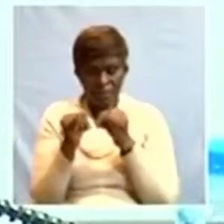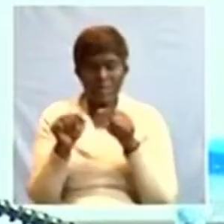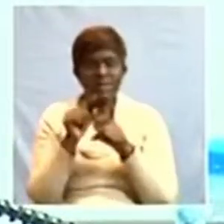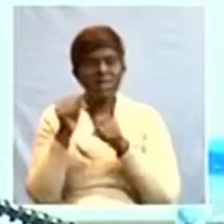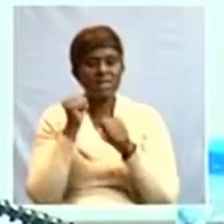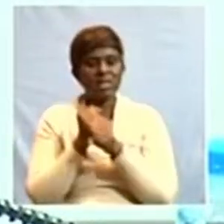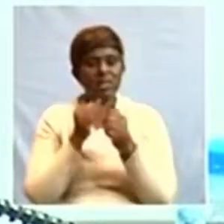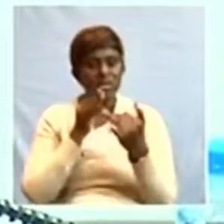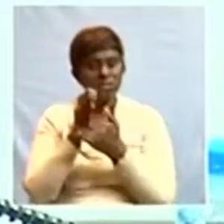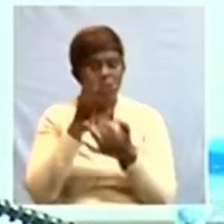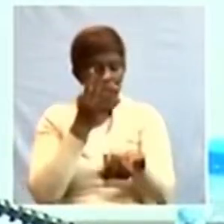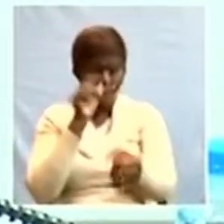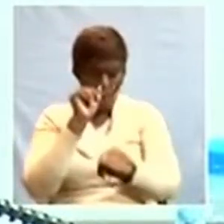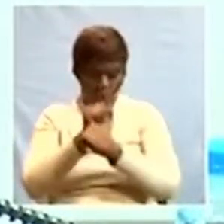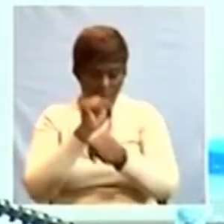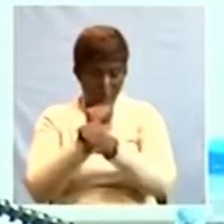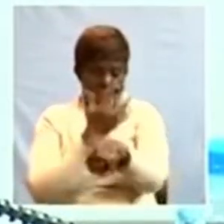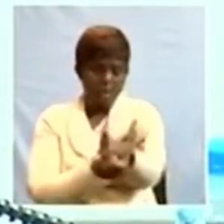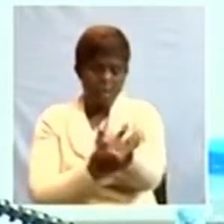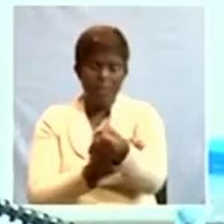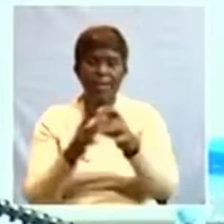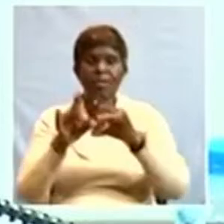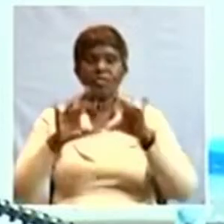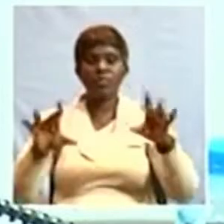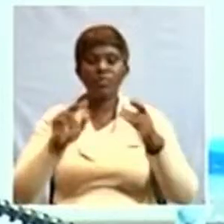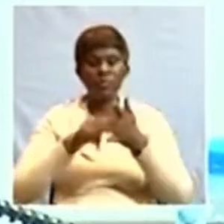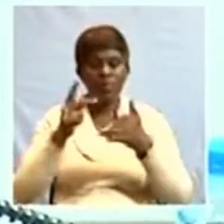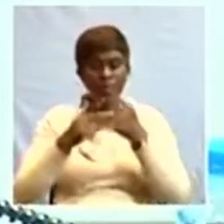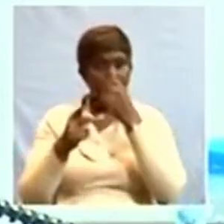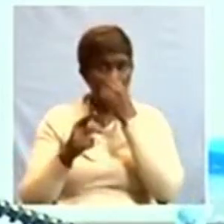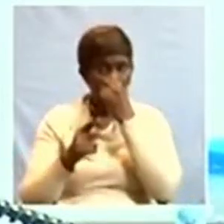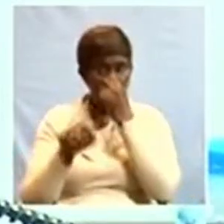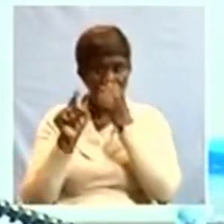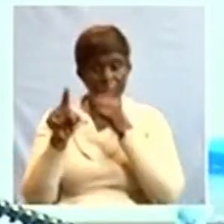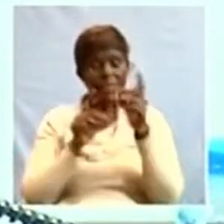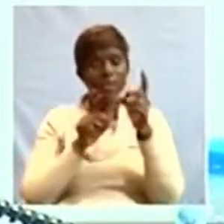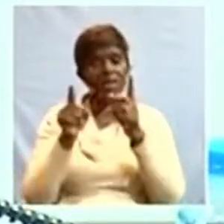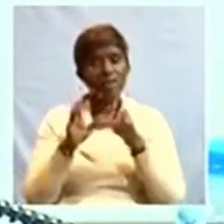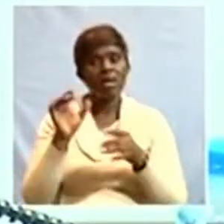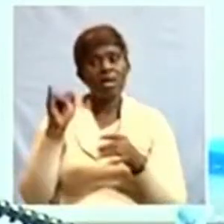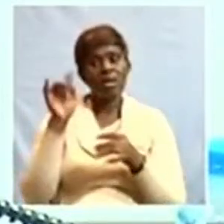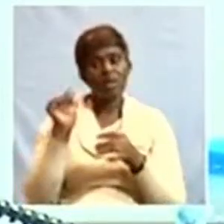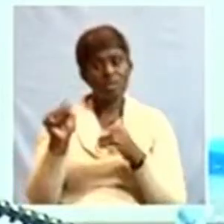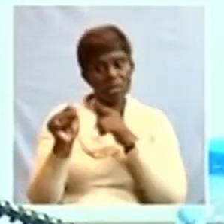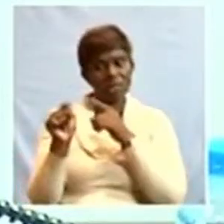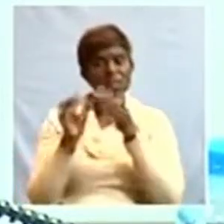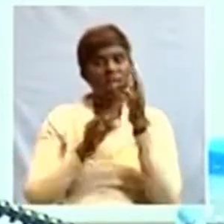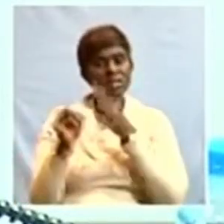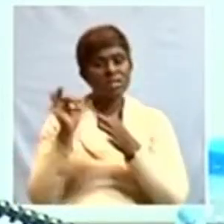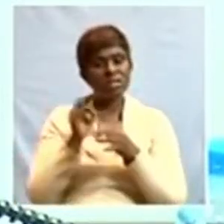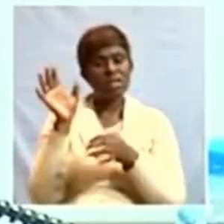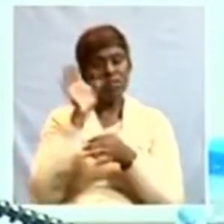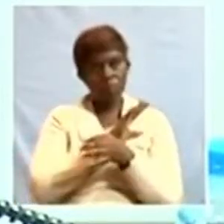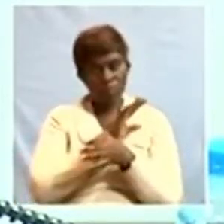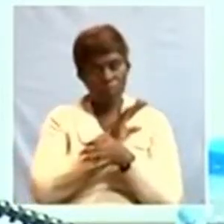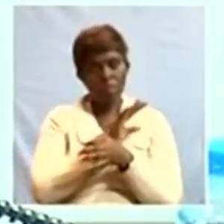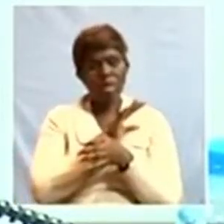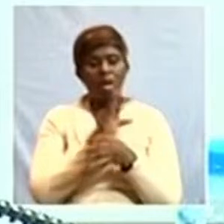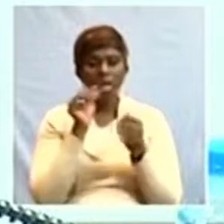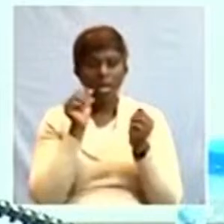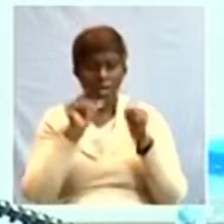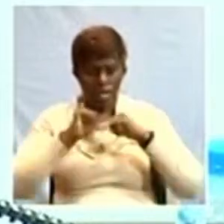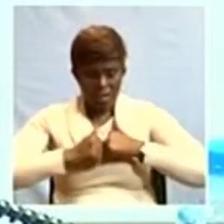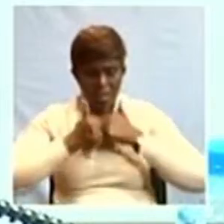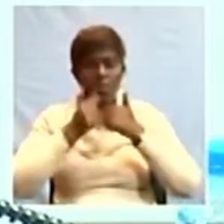the wetlands program, as it was the director IT explained. And we did